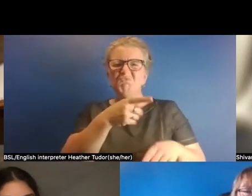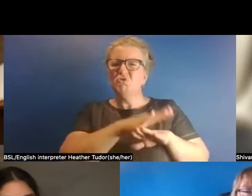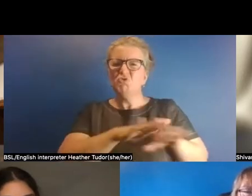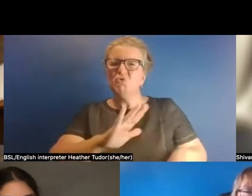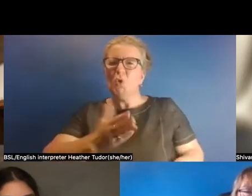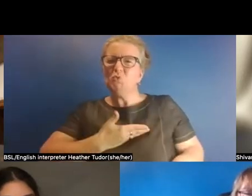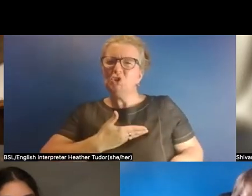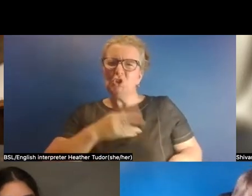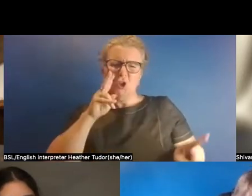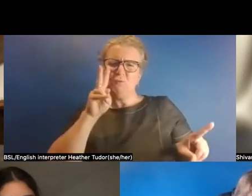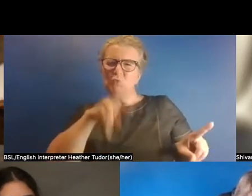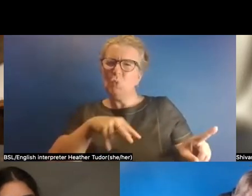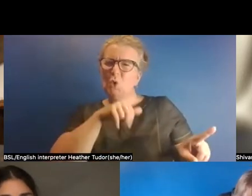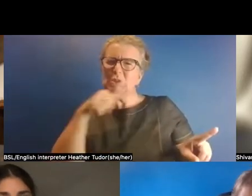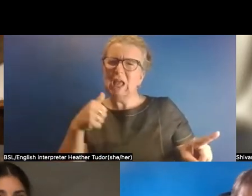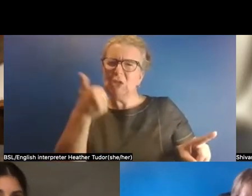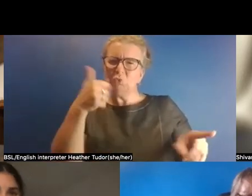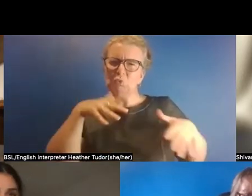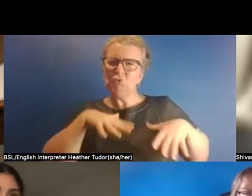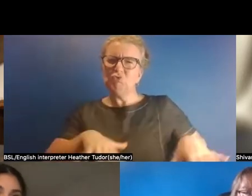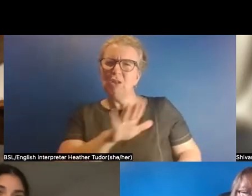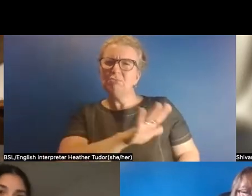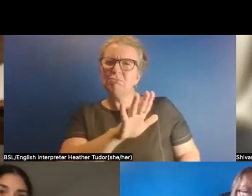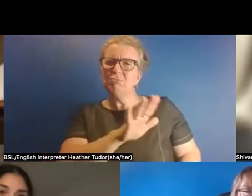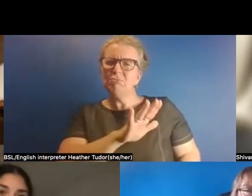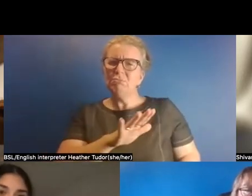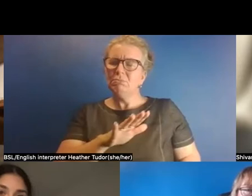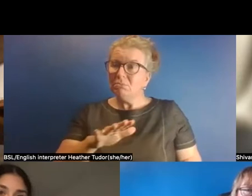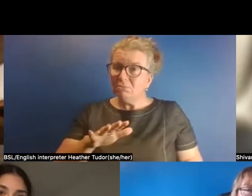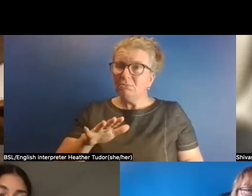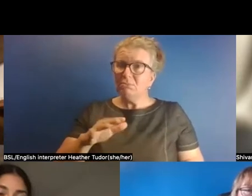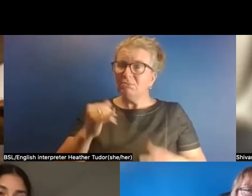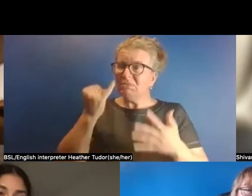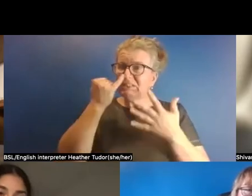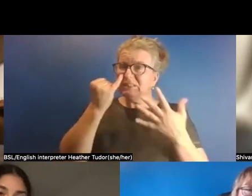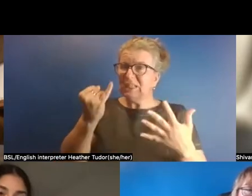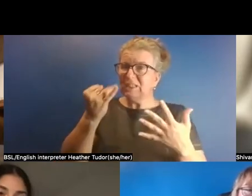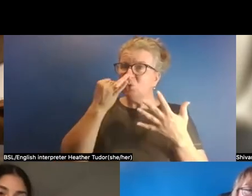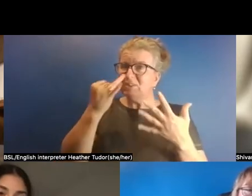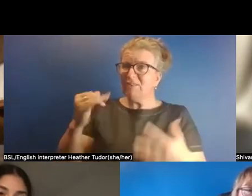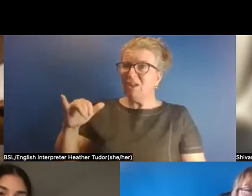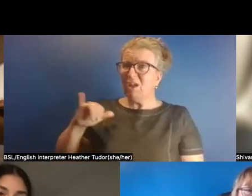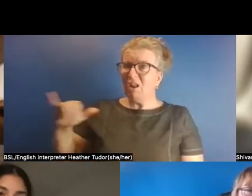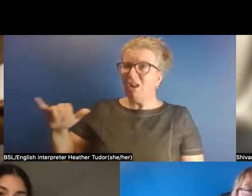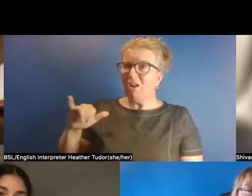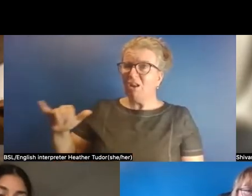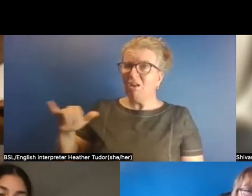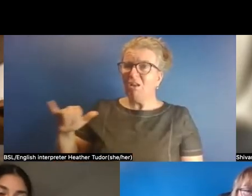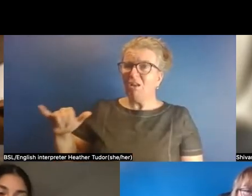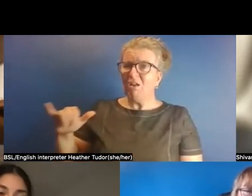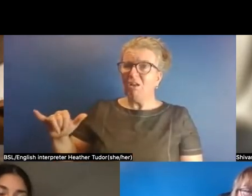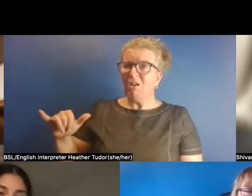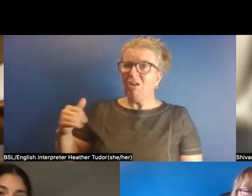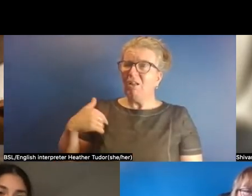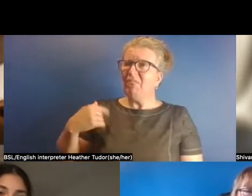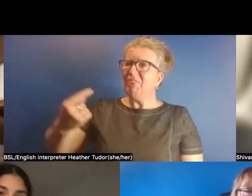is again 6 and 7 year old of the same age. And at that time, I just thought